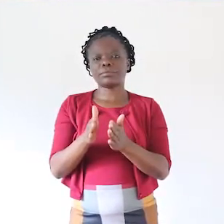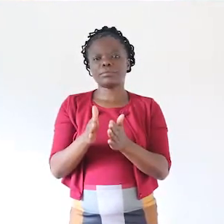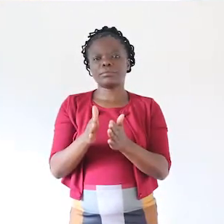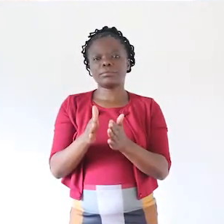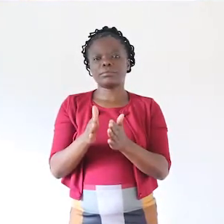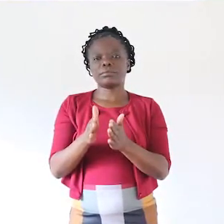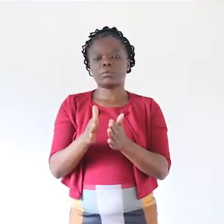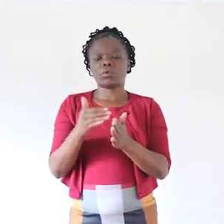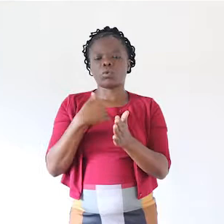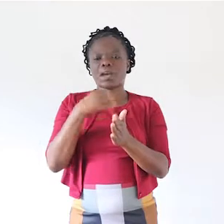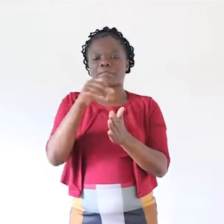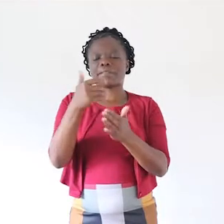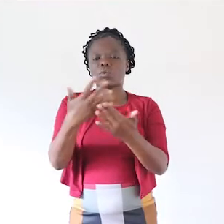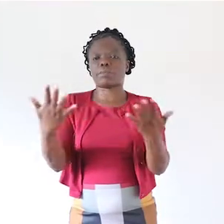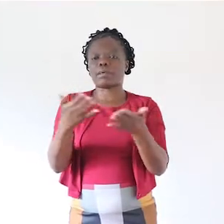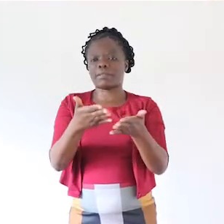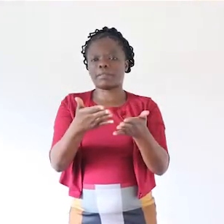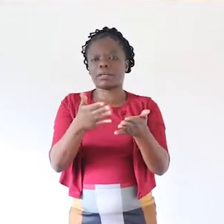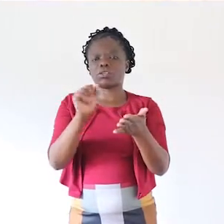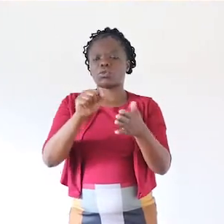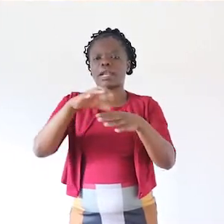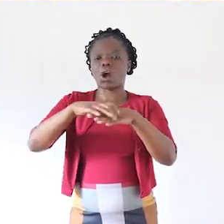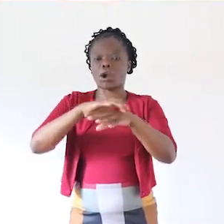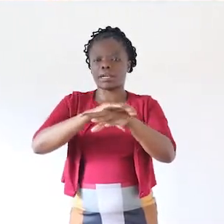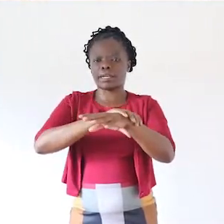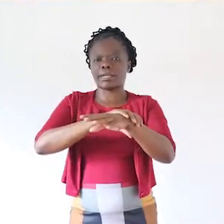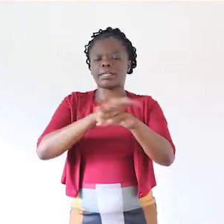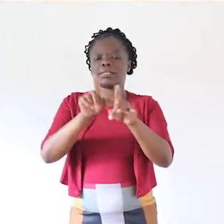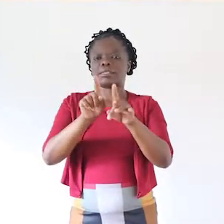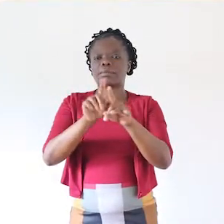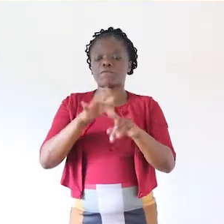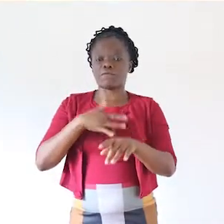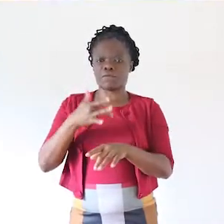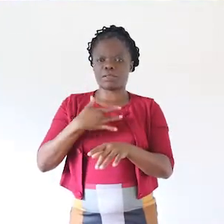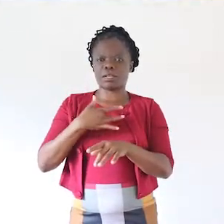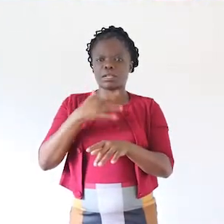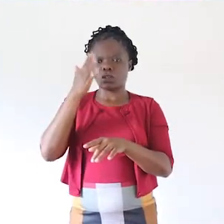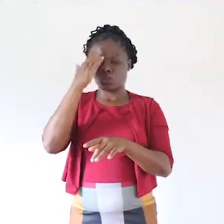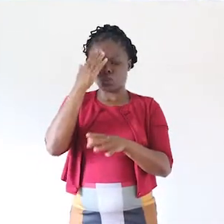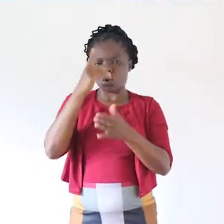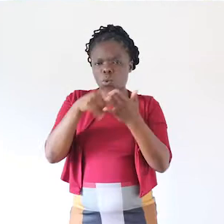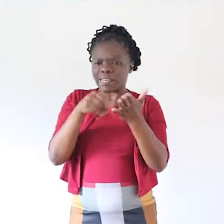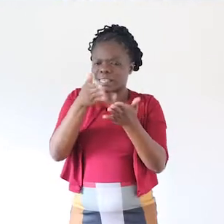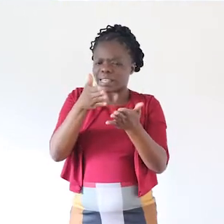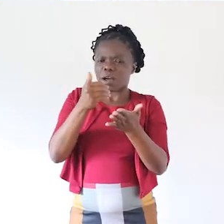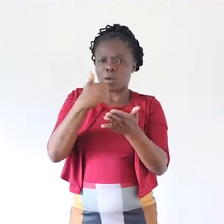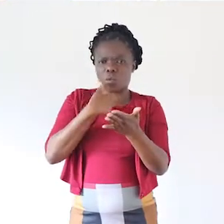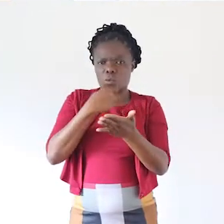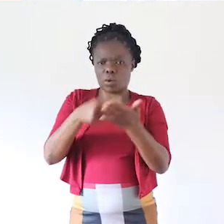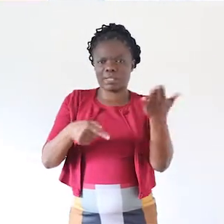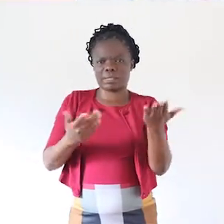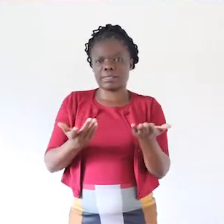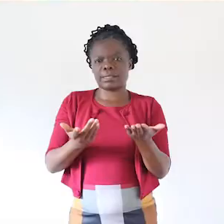Have another equipment. You can hold it, feel it, so that you can know what it is.